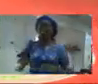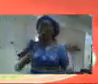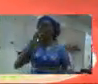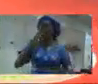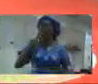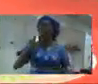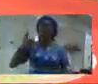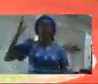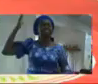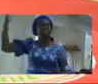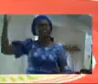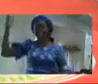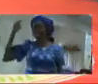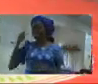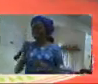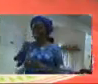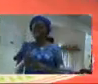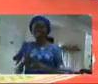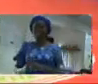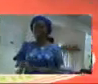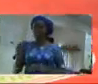Hallelujah. Blessed be your name.